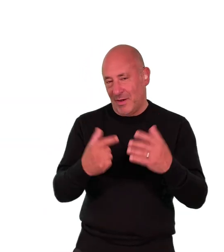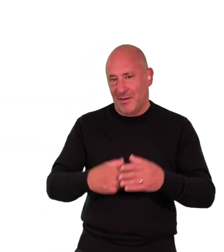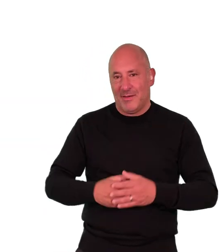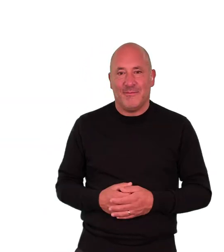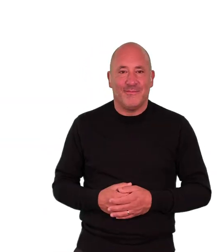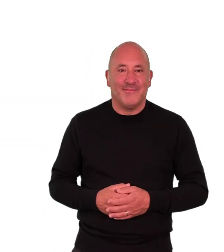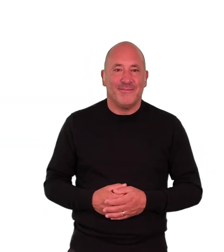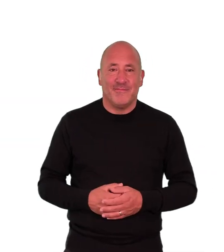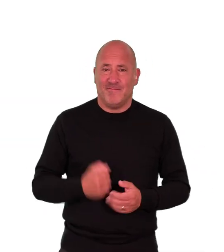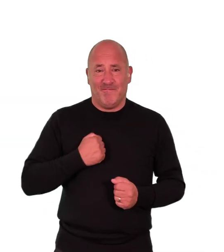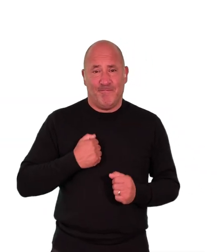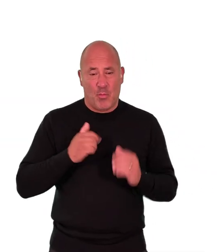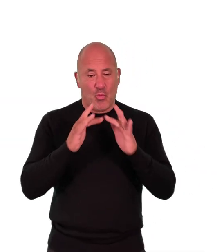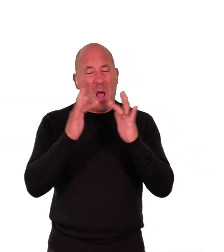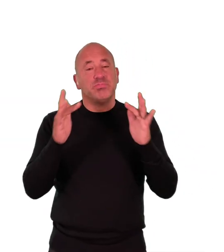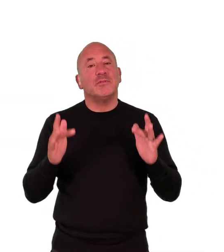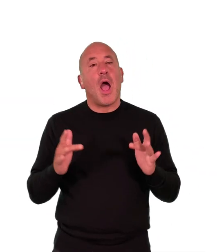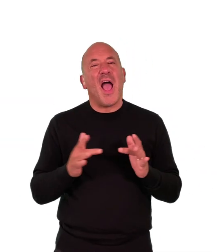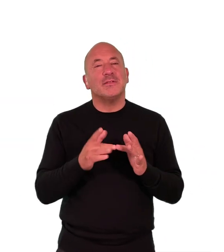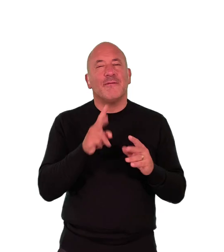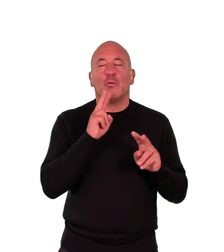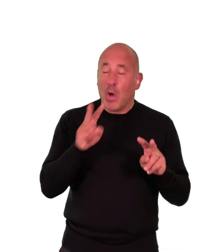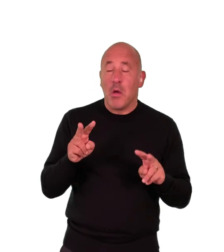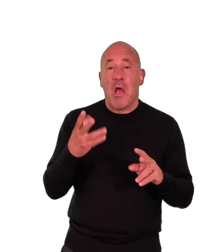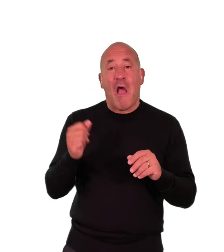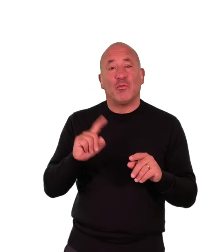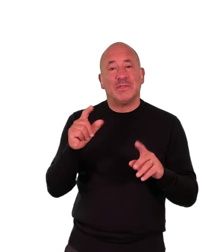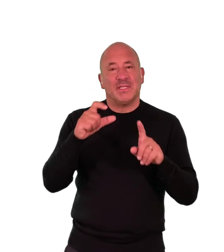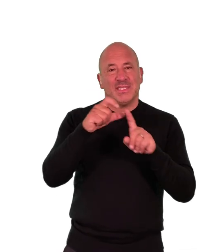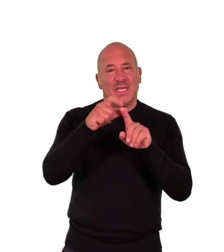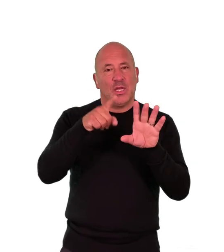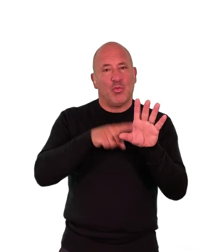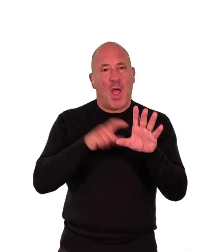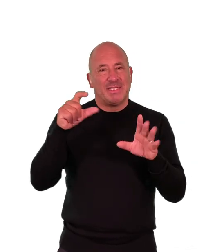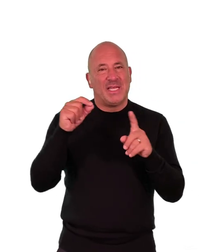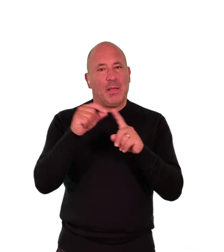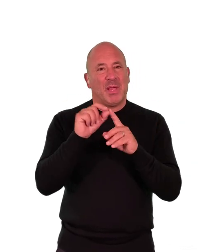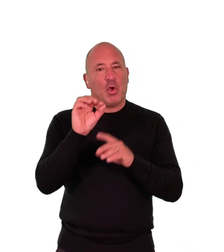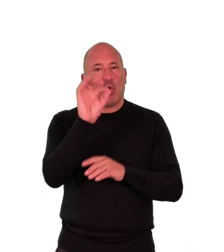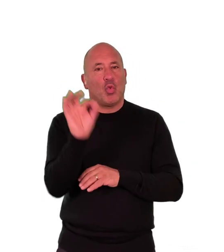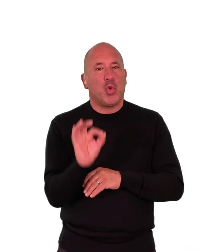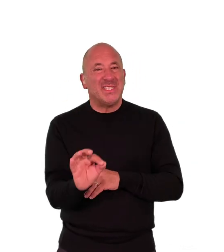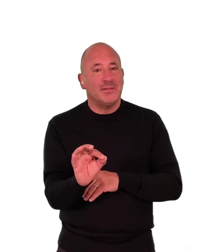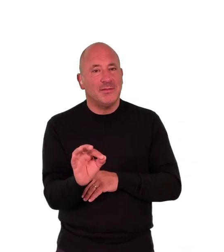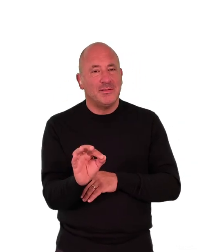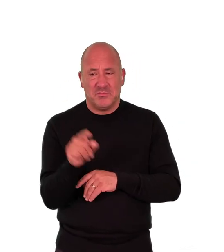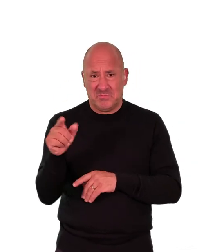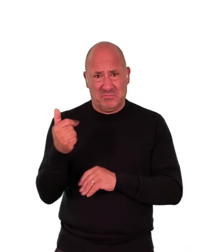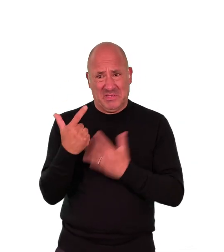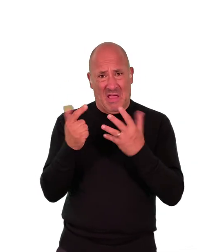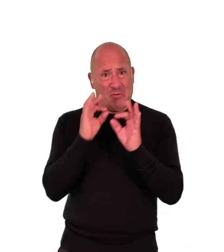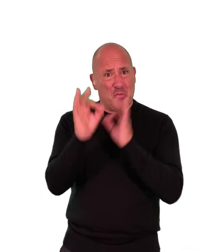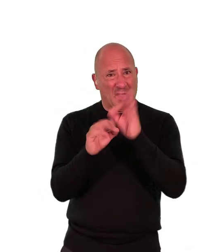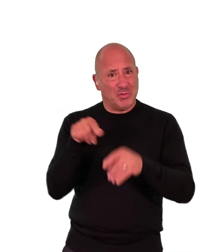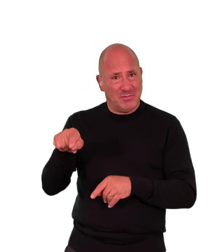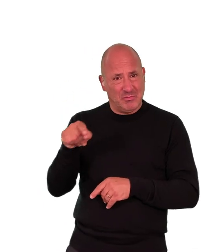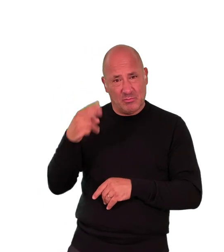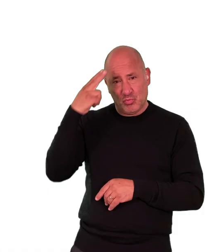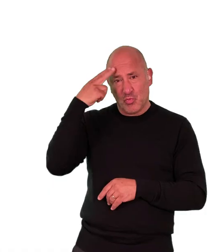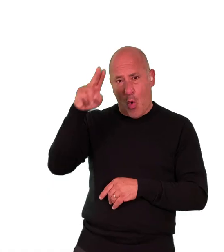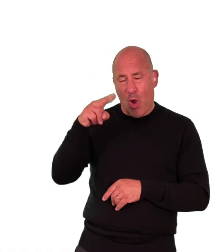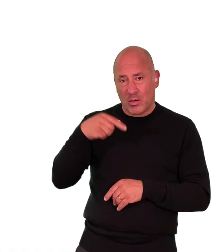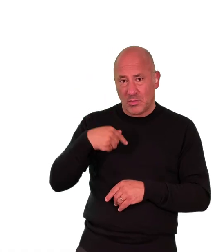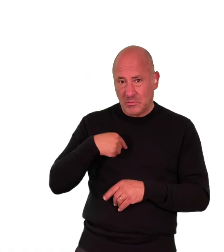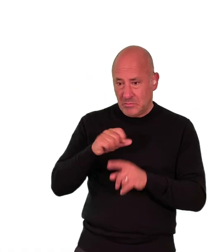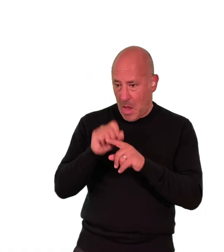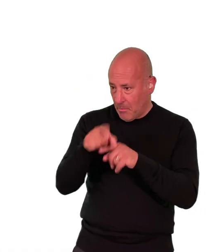Top tip 7. On our website, there is a DYCP quiz which has 7 questions. It's called Am I Ready to